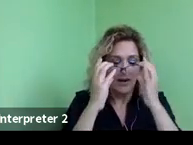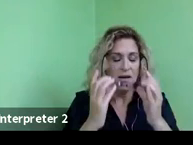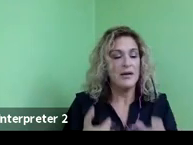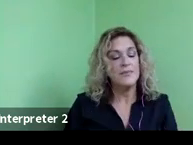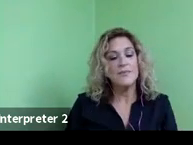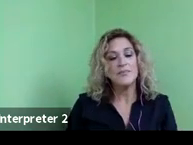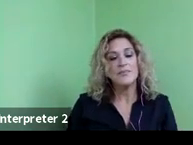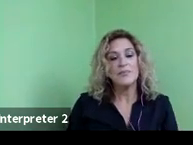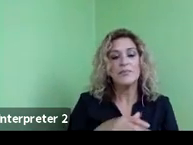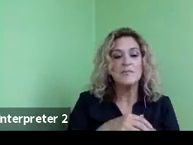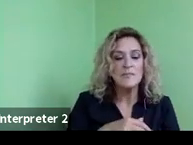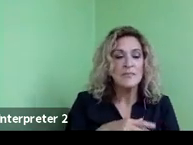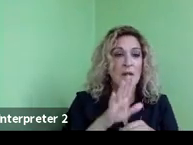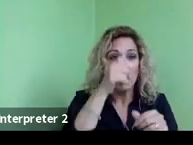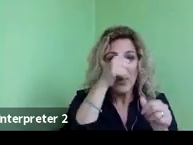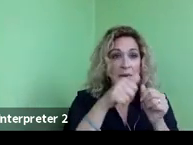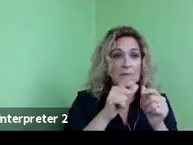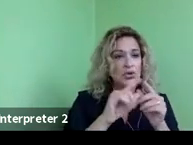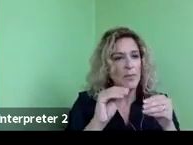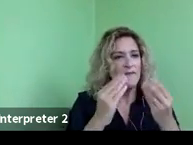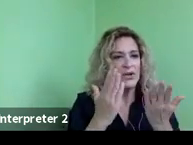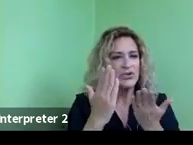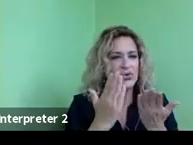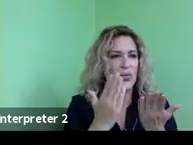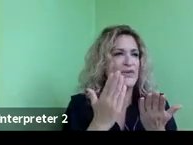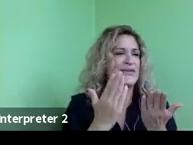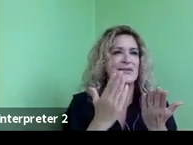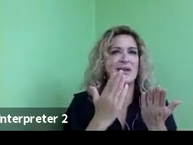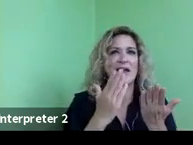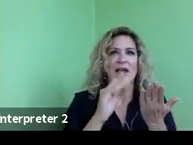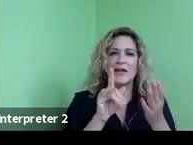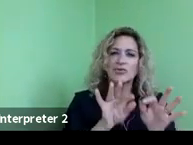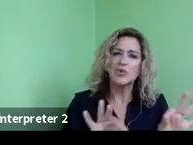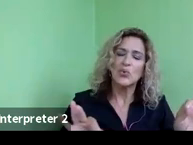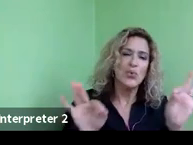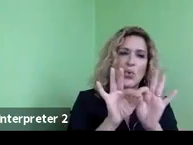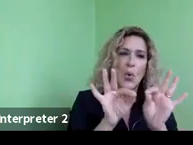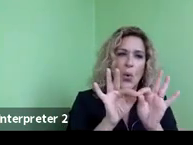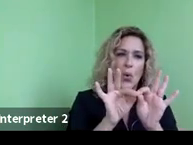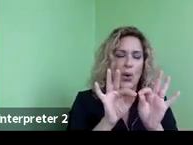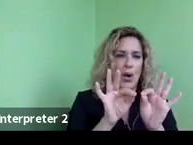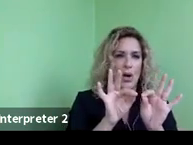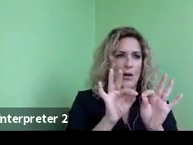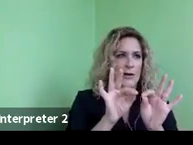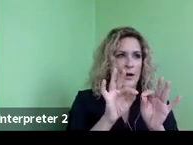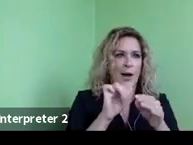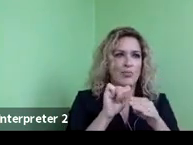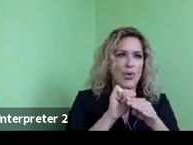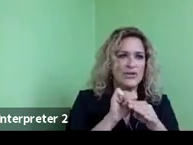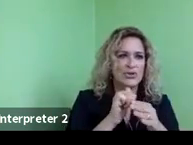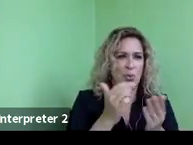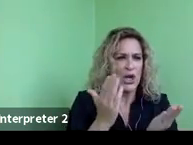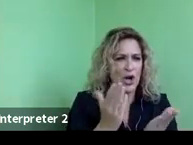So remember that to provide services, these are one of those core practices that we encourage. You don't have to write down